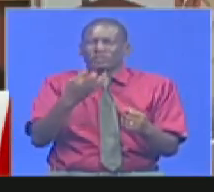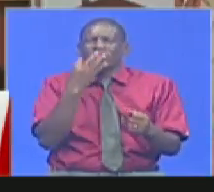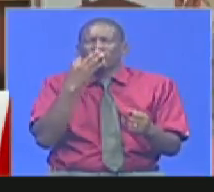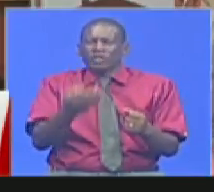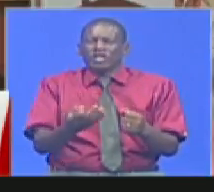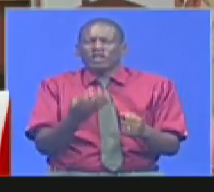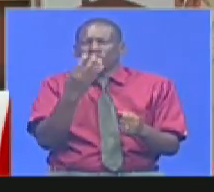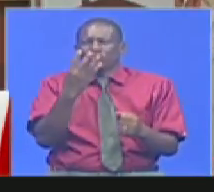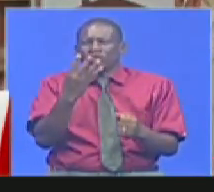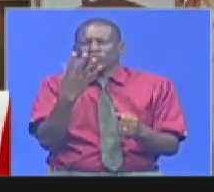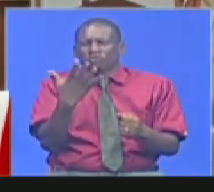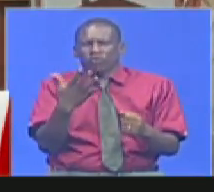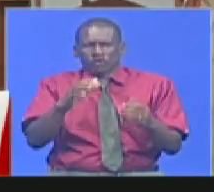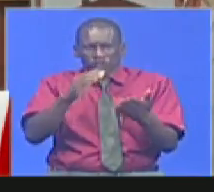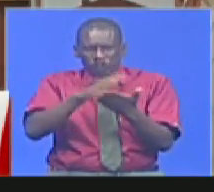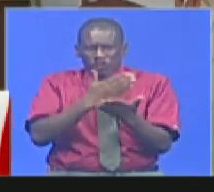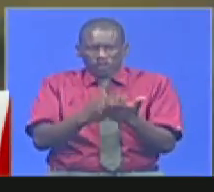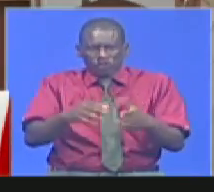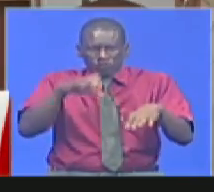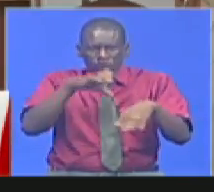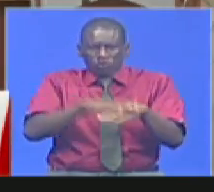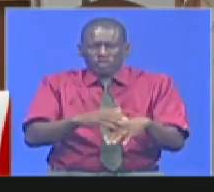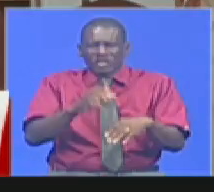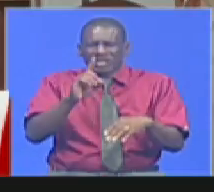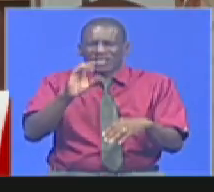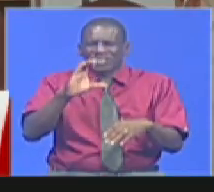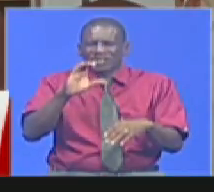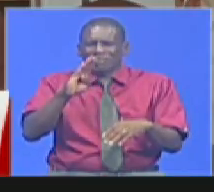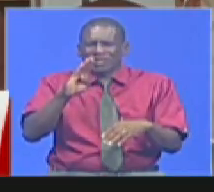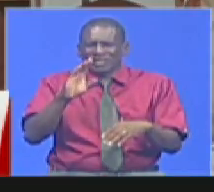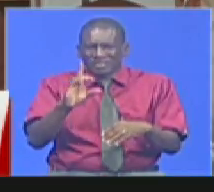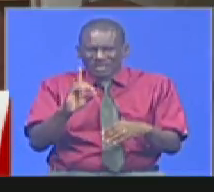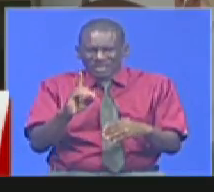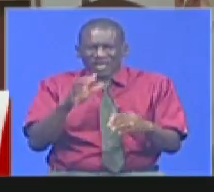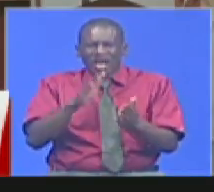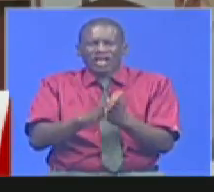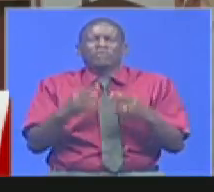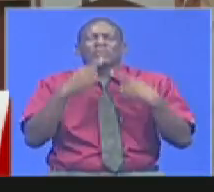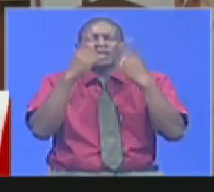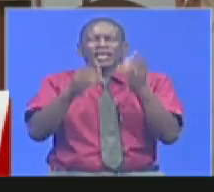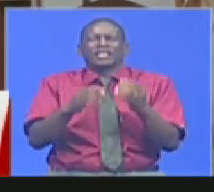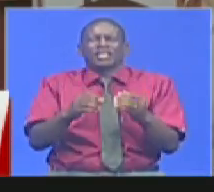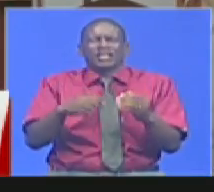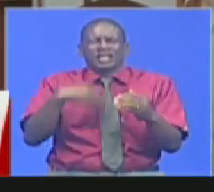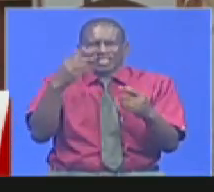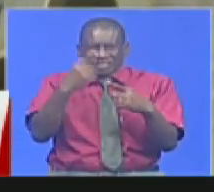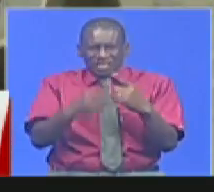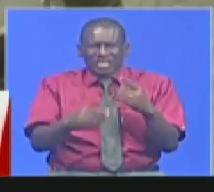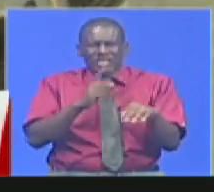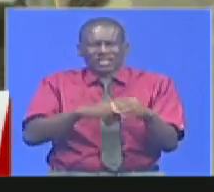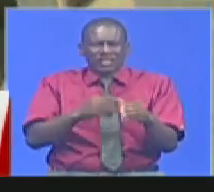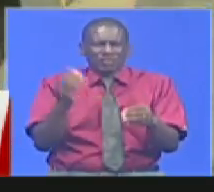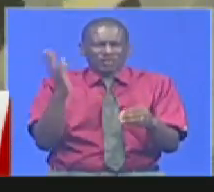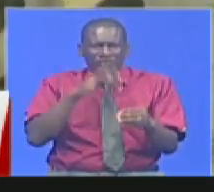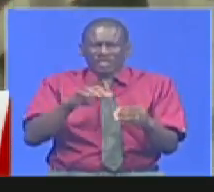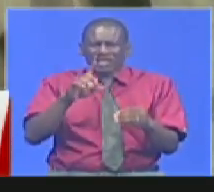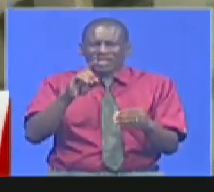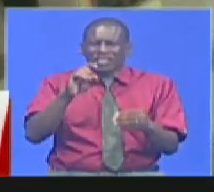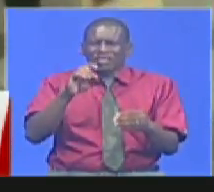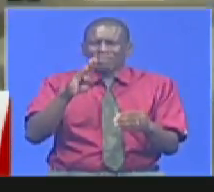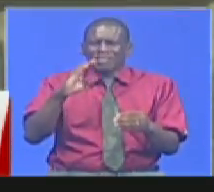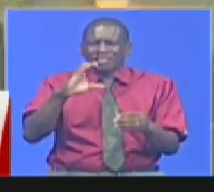625,354 shares to be acquired in BCDC in a deal to be declared in January next year. Once the transaction is completed, the BCDC business